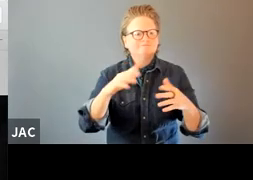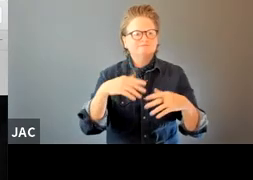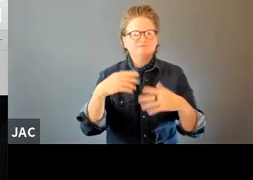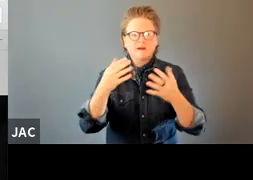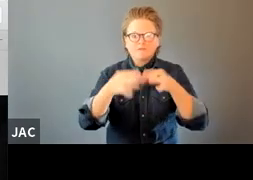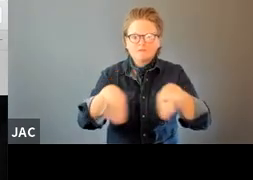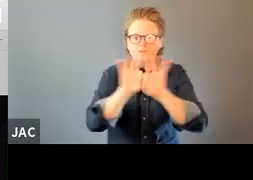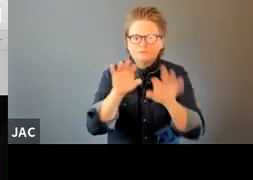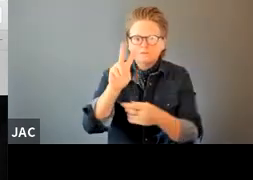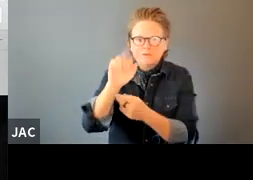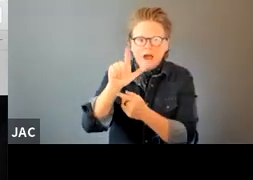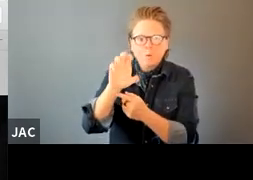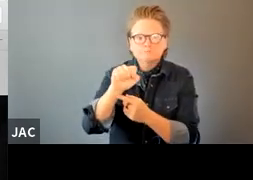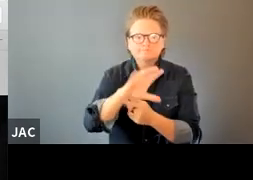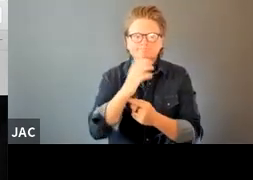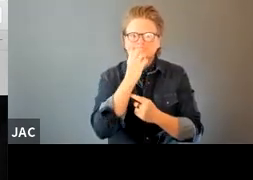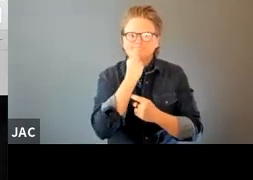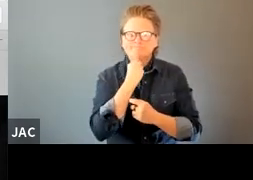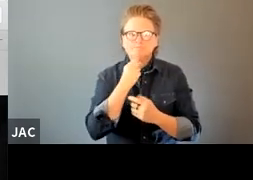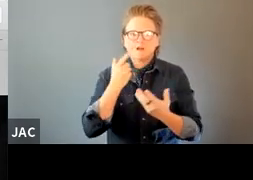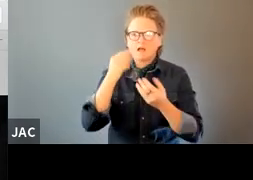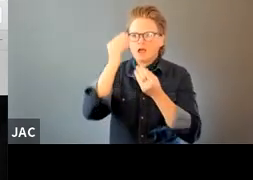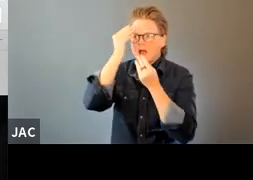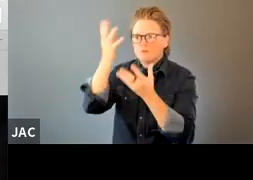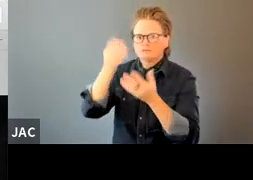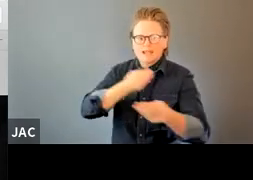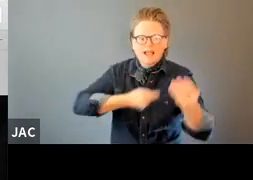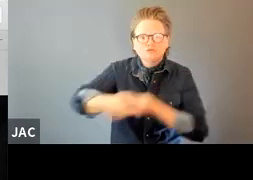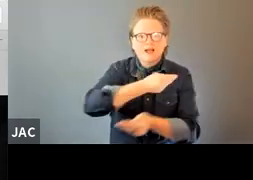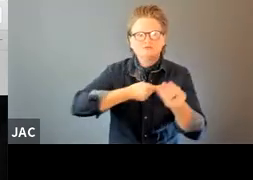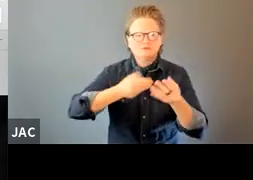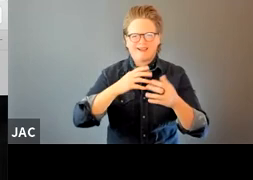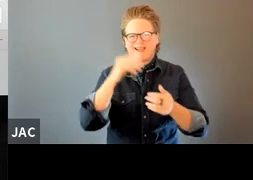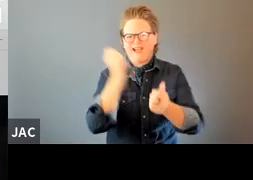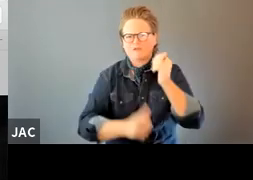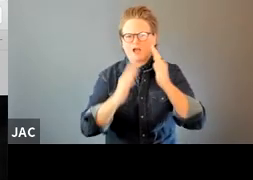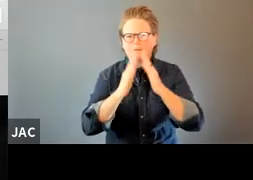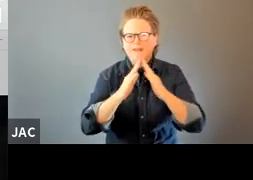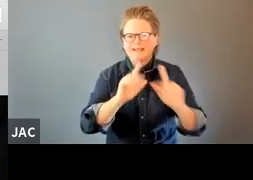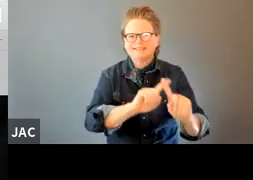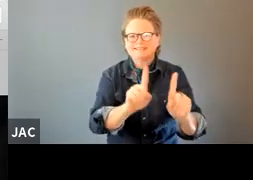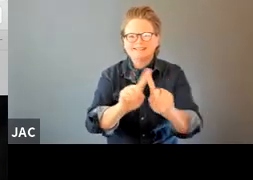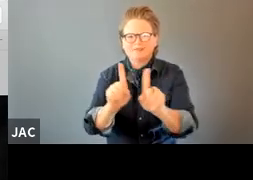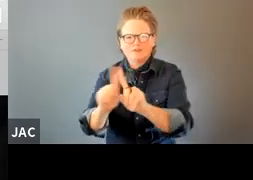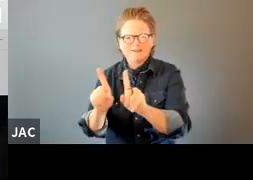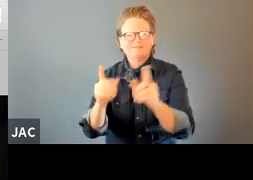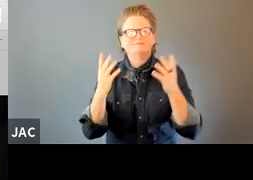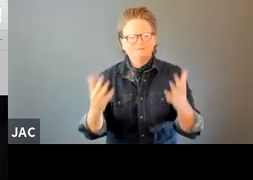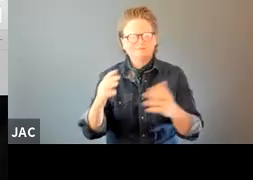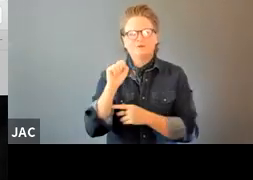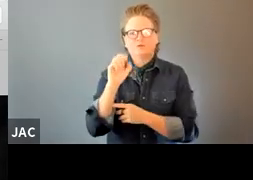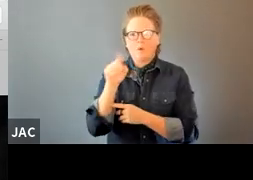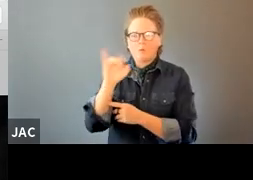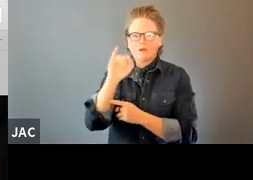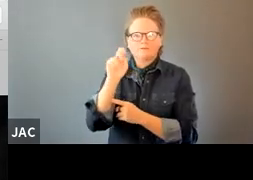culture and their language and their values and the information exchange. Every